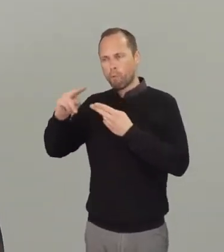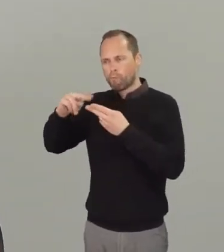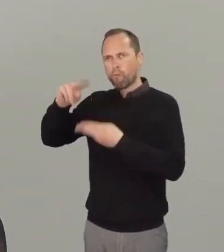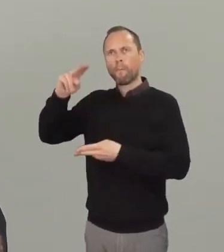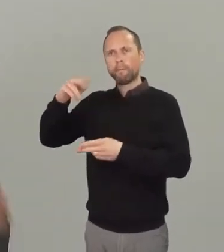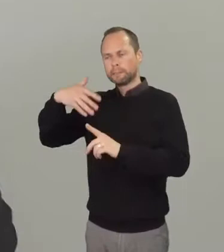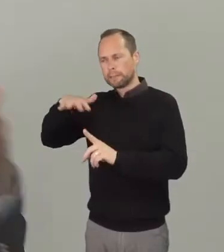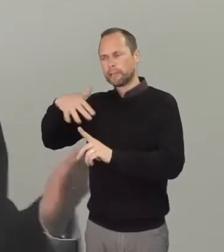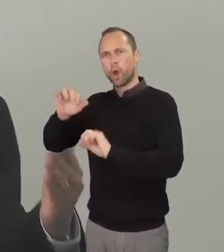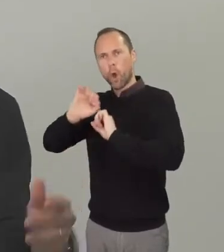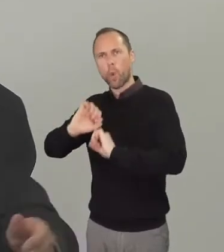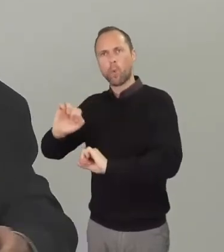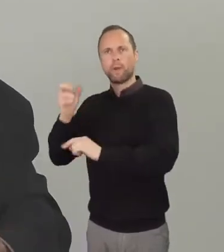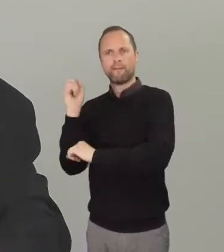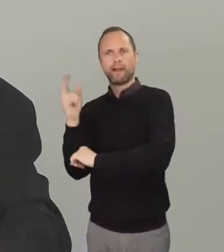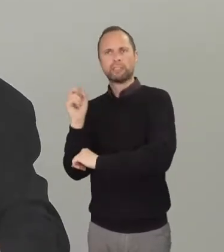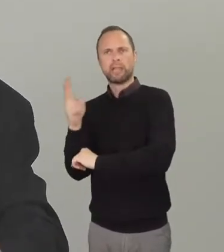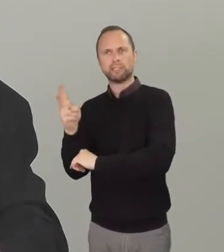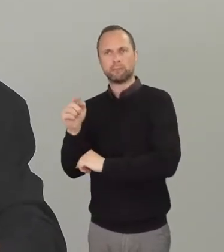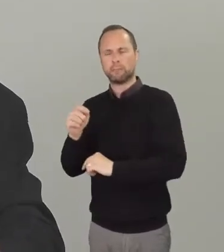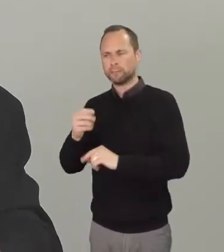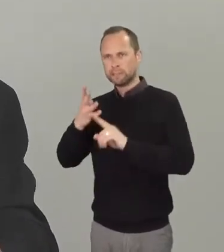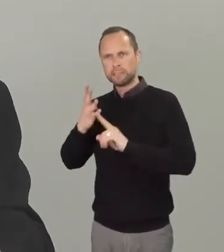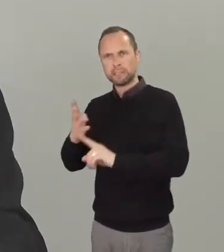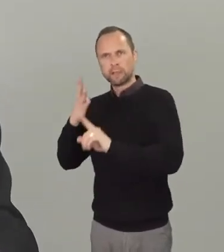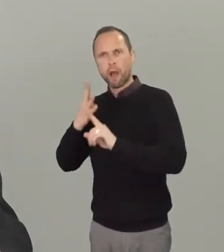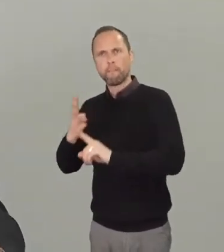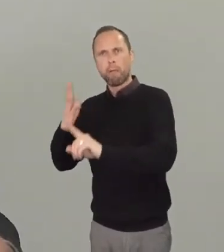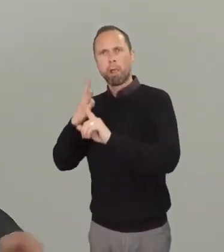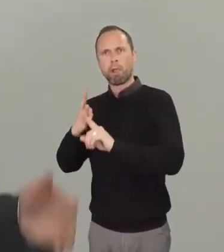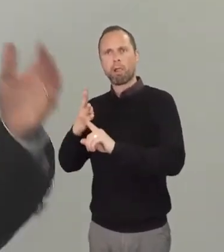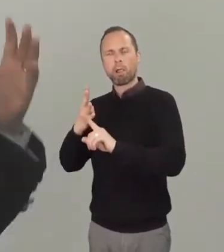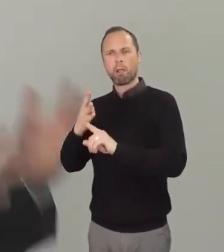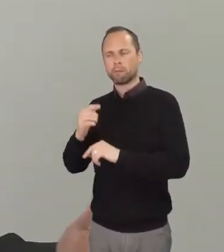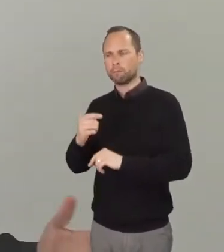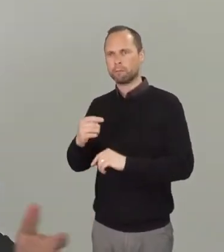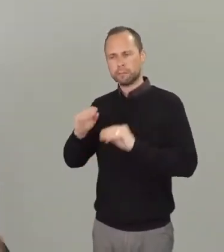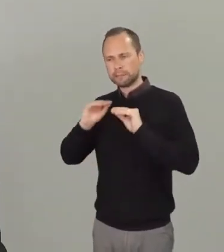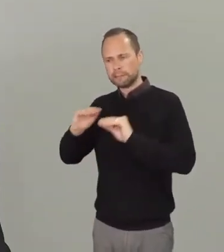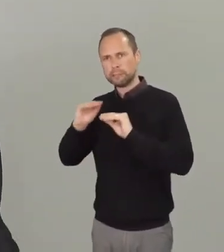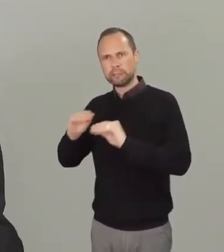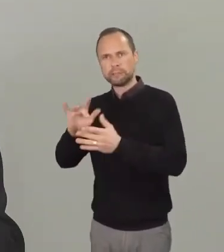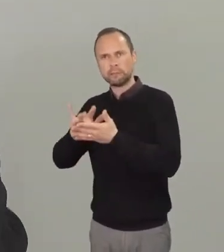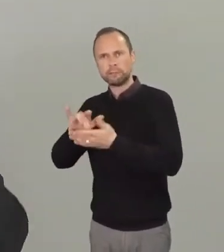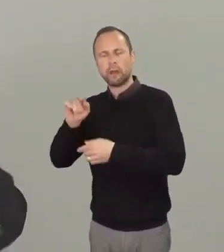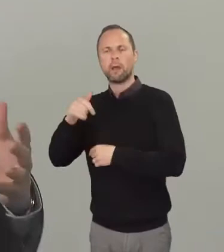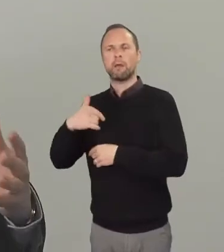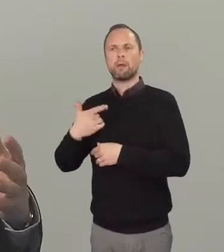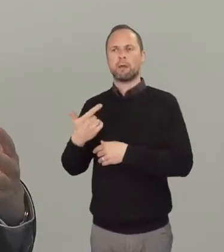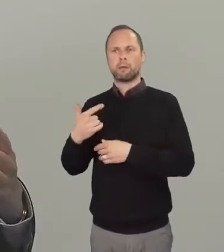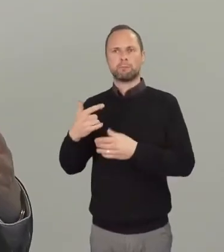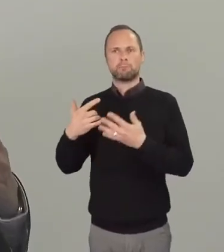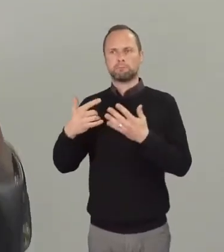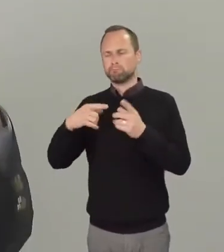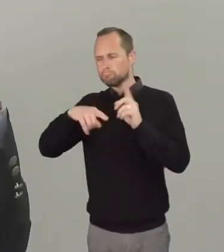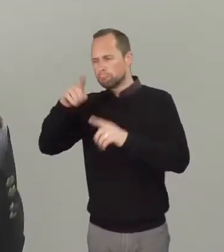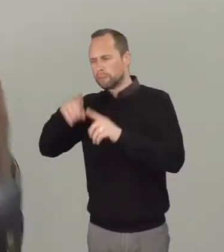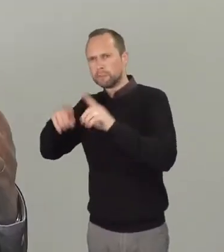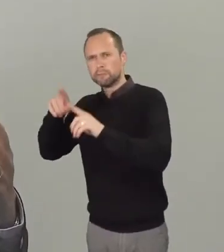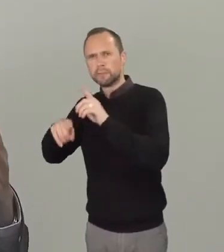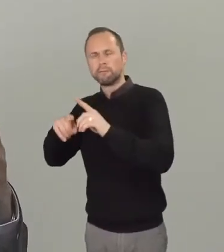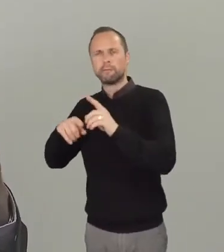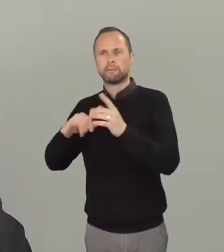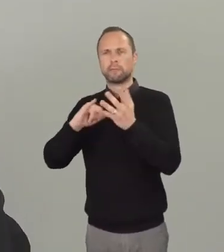evangelists, cross-cultural disciple makers within their Judea, their Samaria,